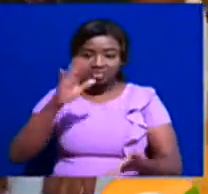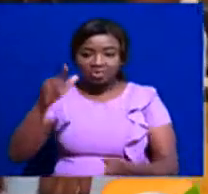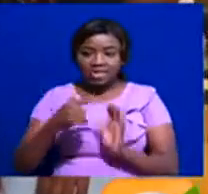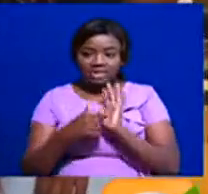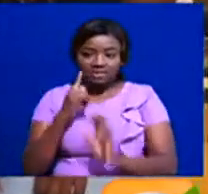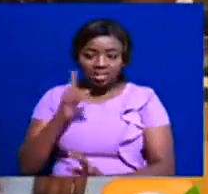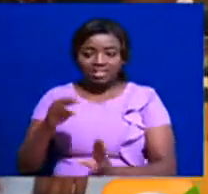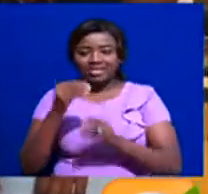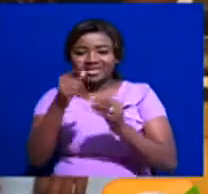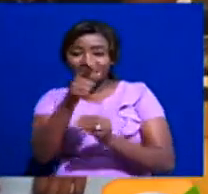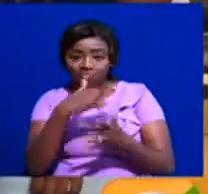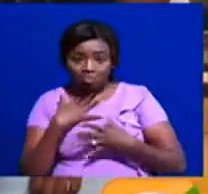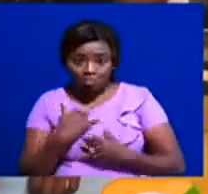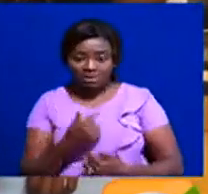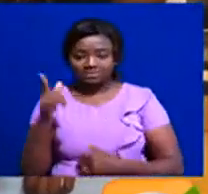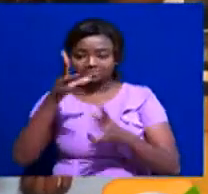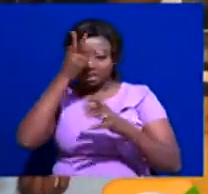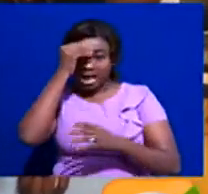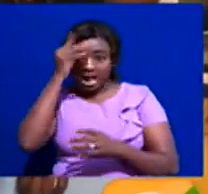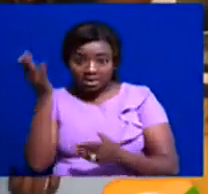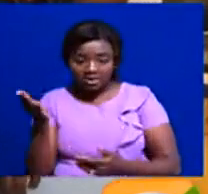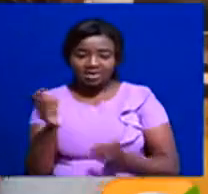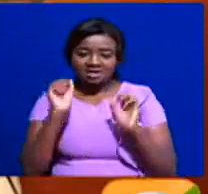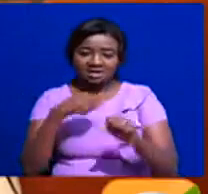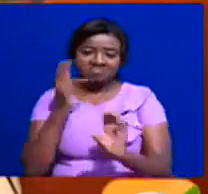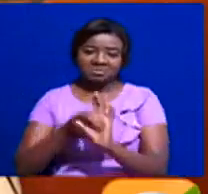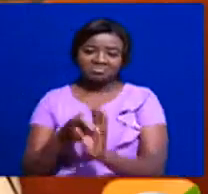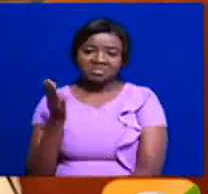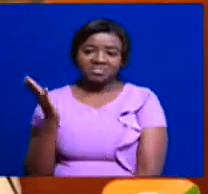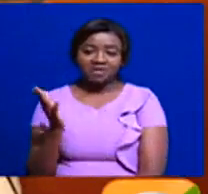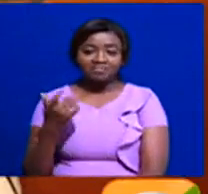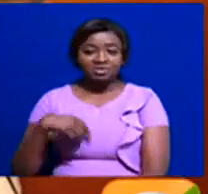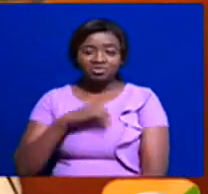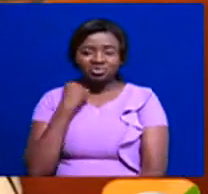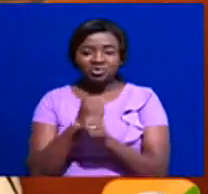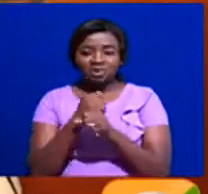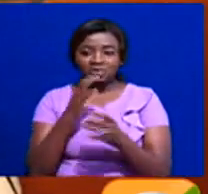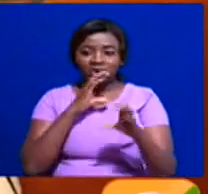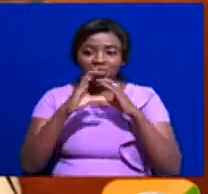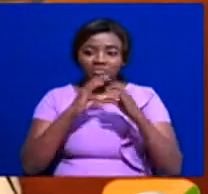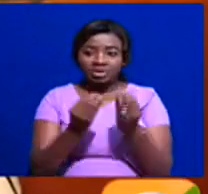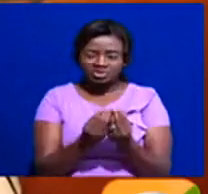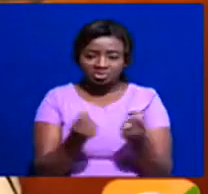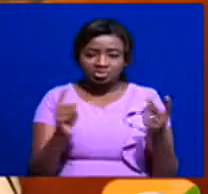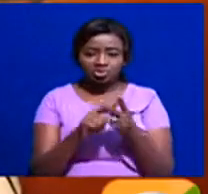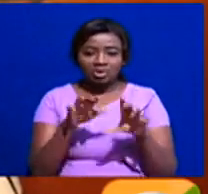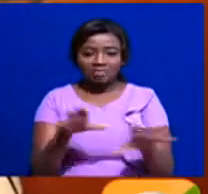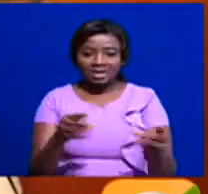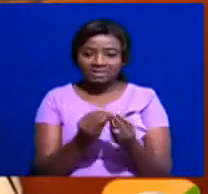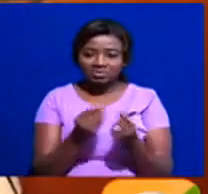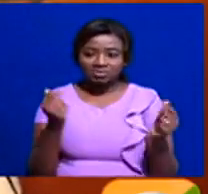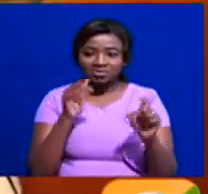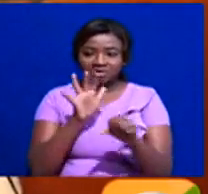training to students interested in extended reality. A lot of the work we do is in communication solutions, marketing solutions for a lot